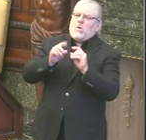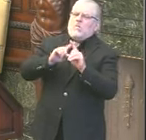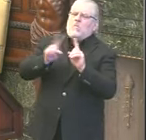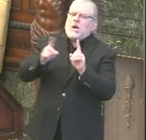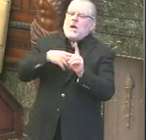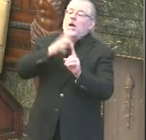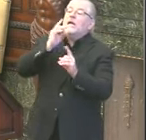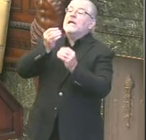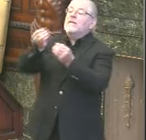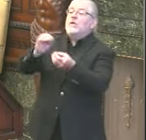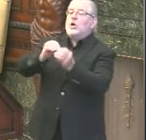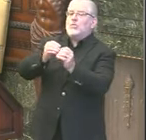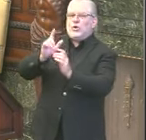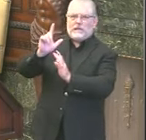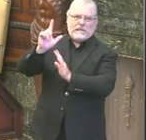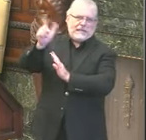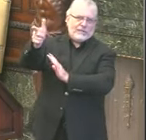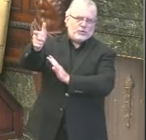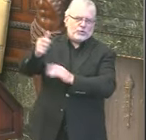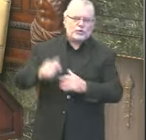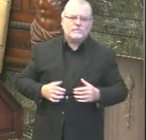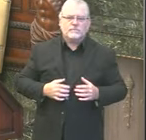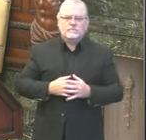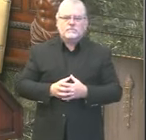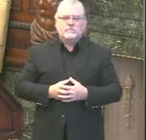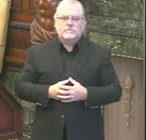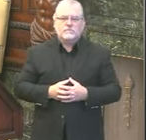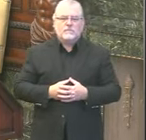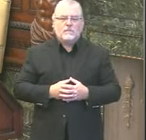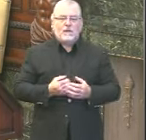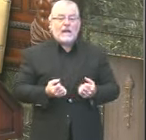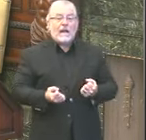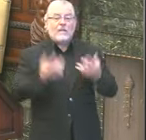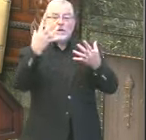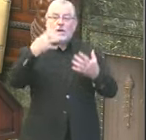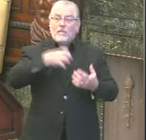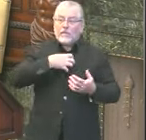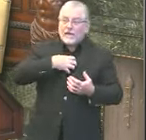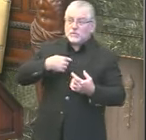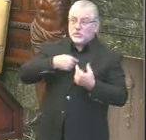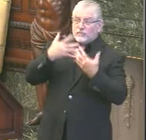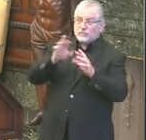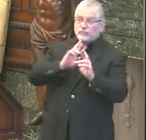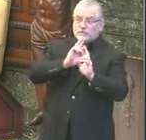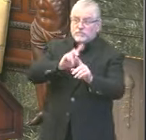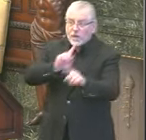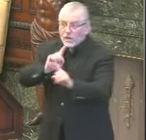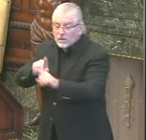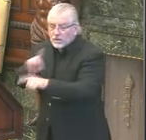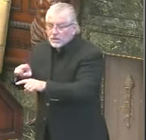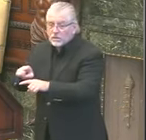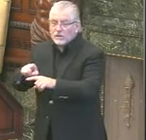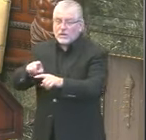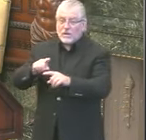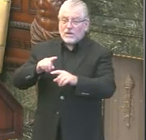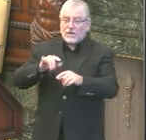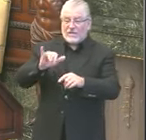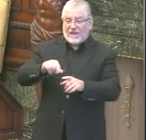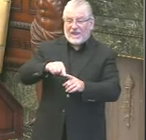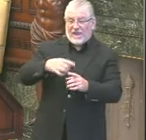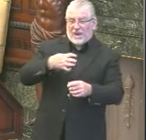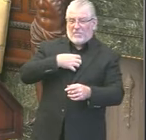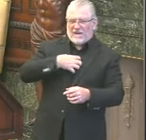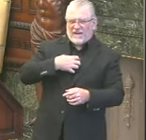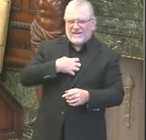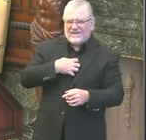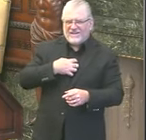of visits we've made in response to complaints. I don't know that we can pull it separately about what the type of complaint is and what was done there. We can